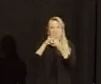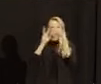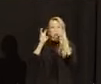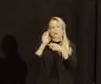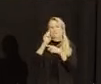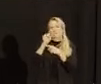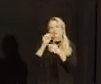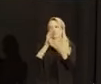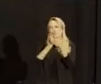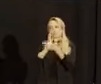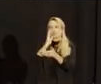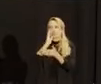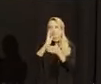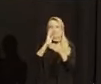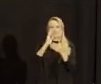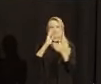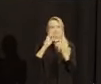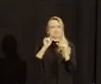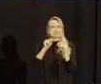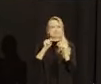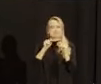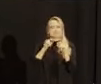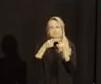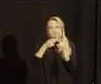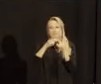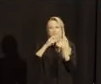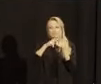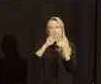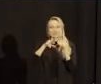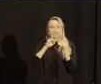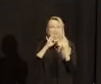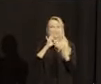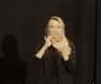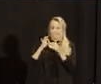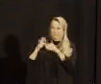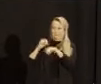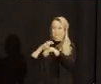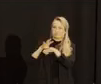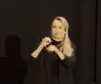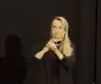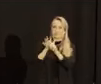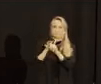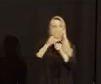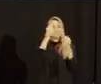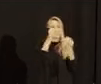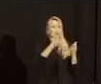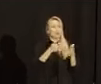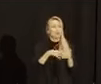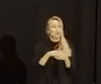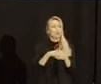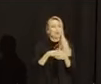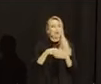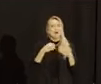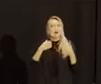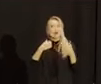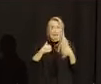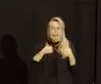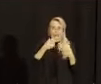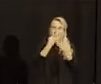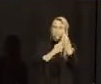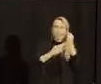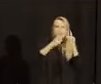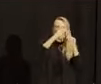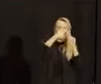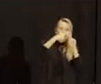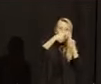result of the pandemic. I will tell you, I struck a note of pessimism and optimism just